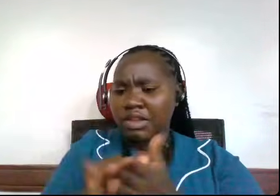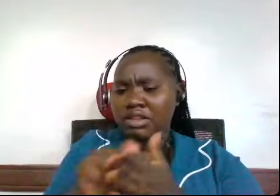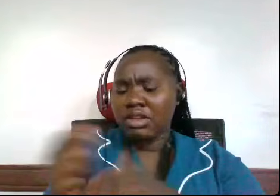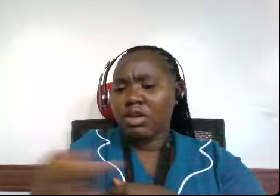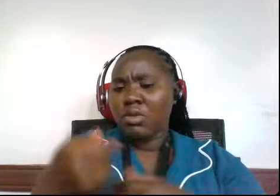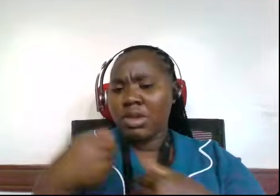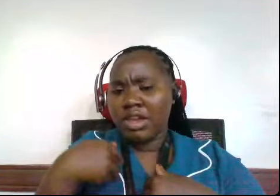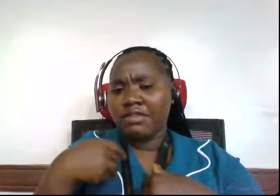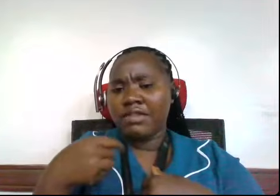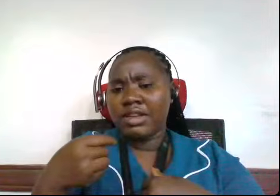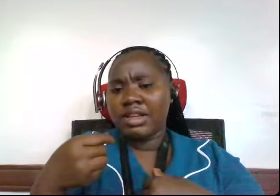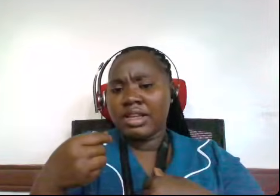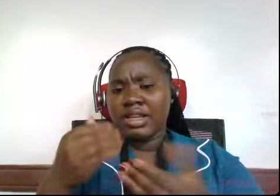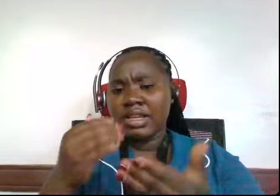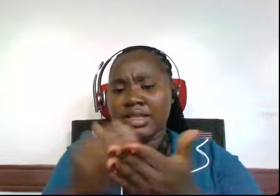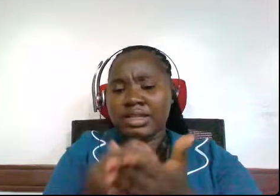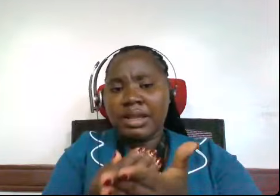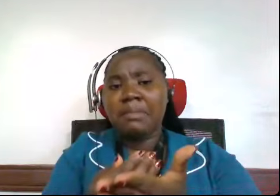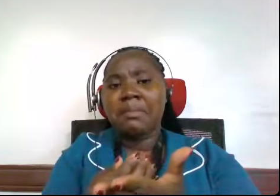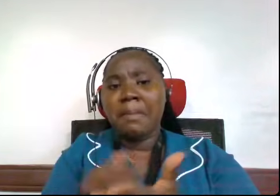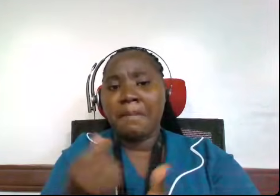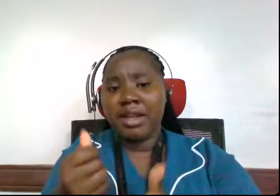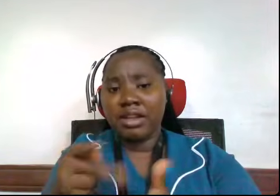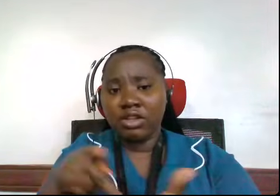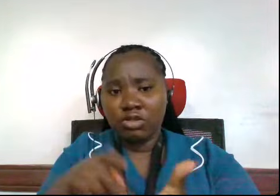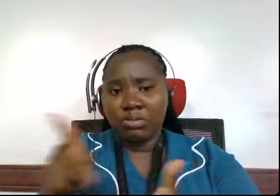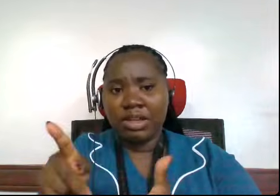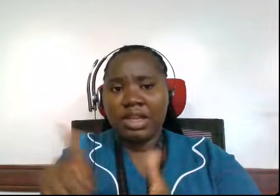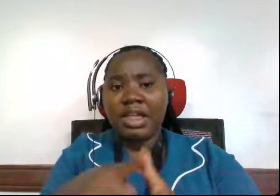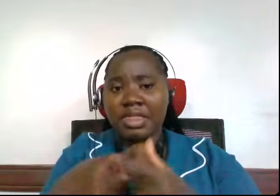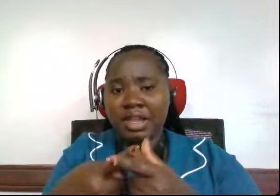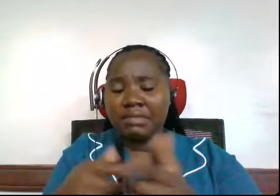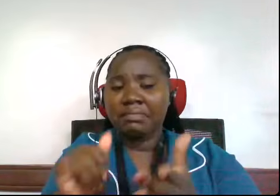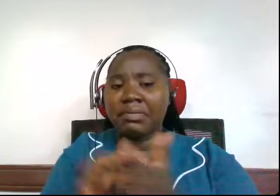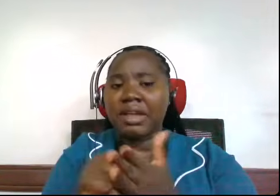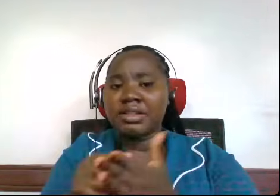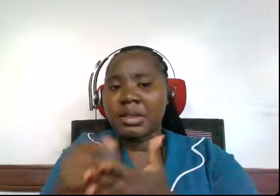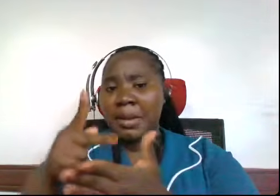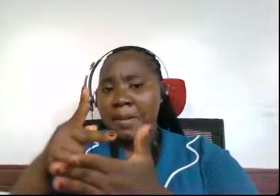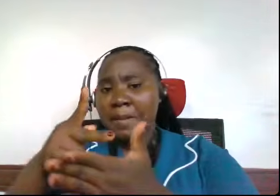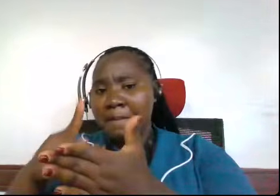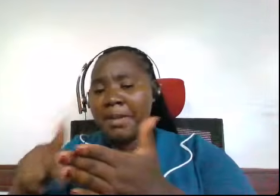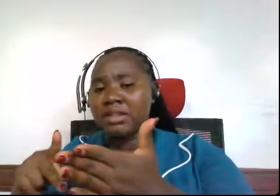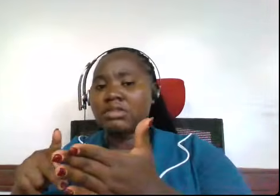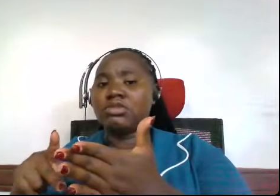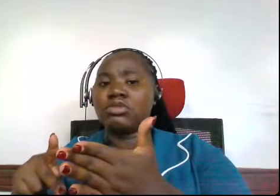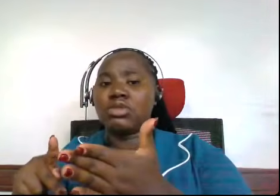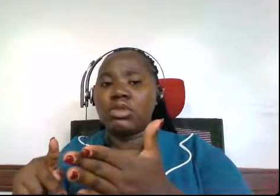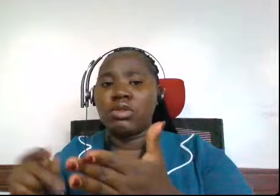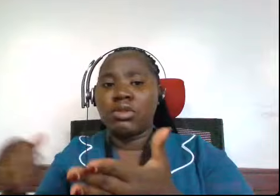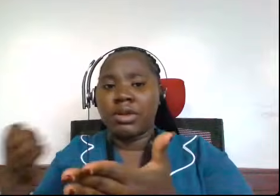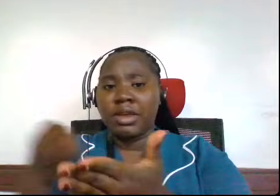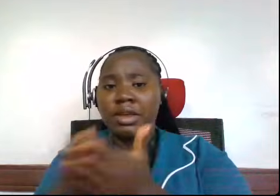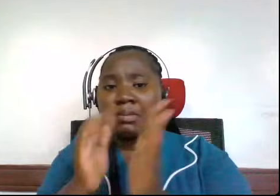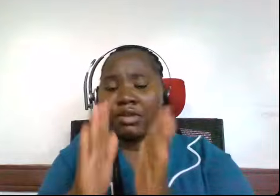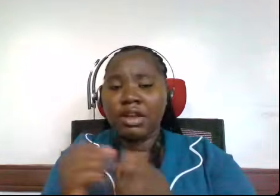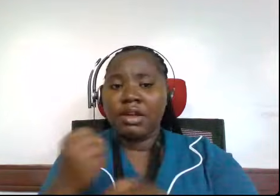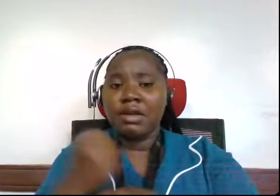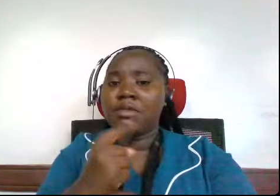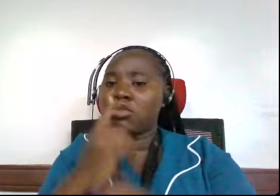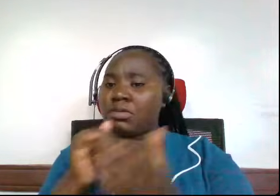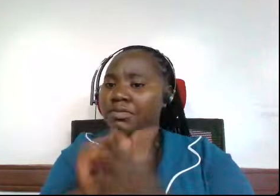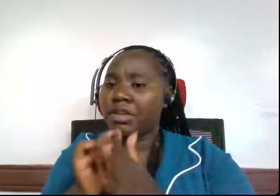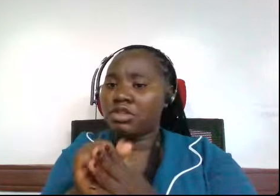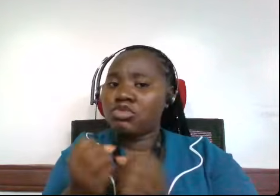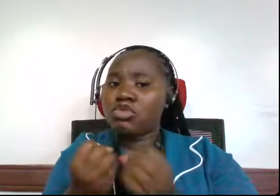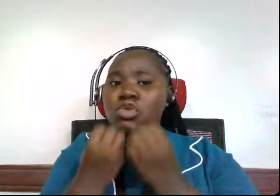issue most probably will be on the side of your employer. So ensure you alert your employer. So what your employer will